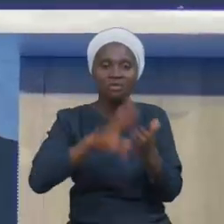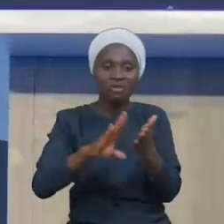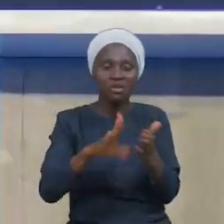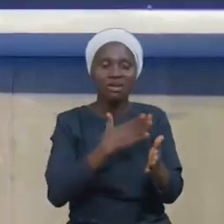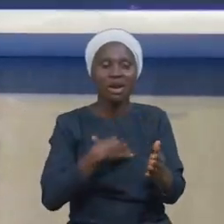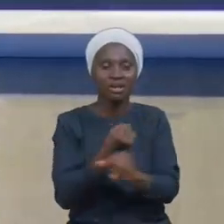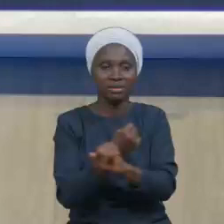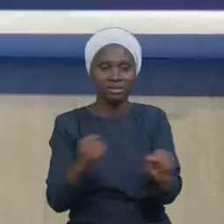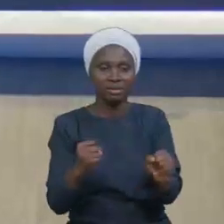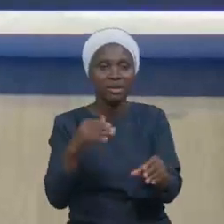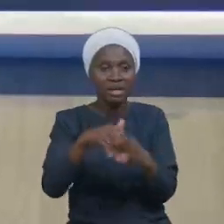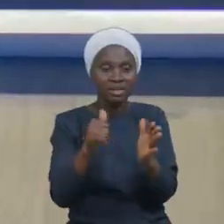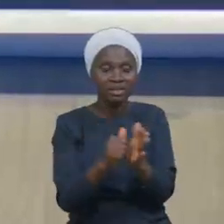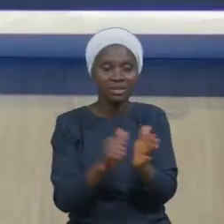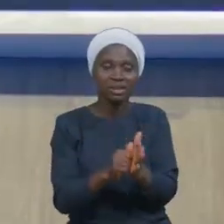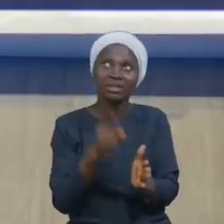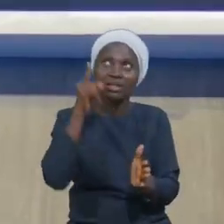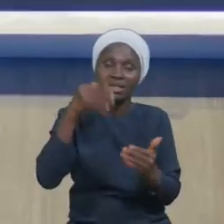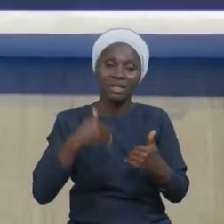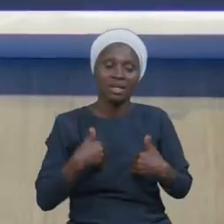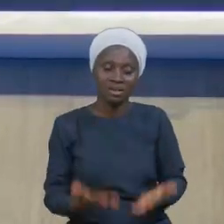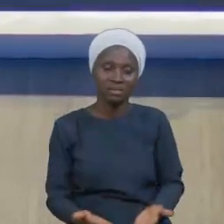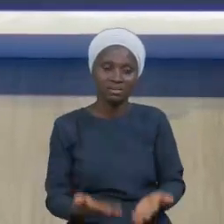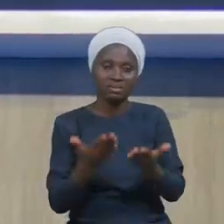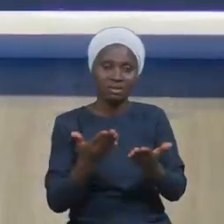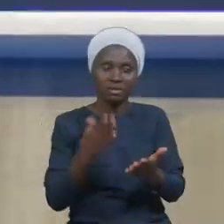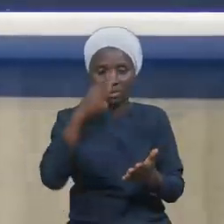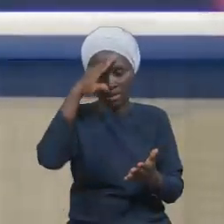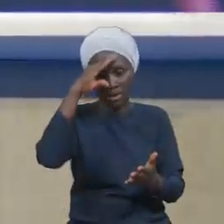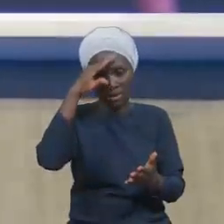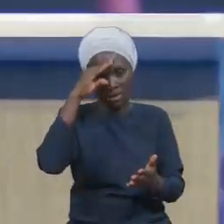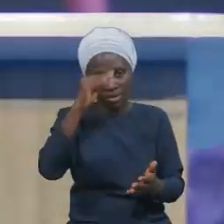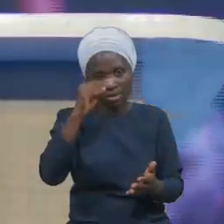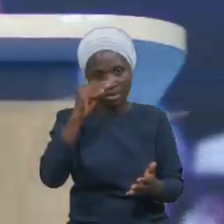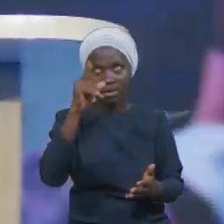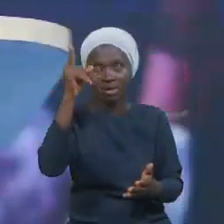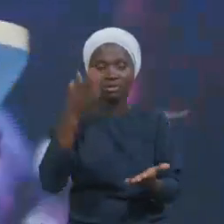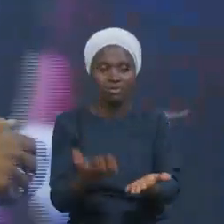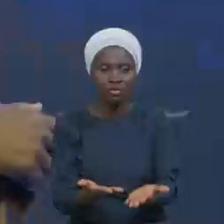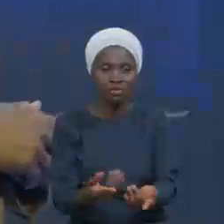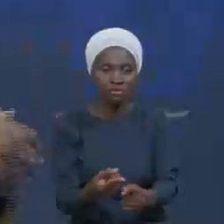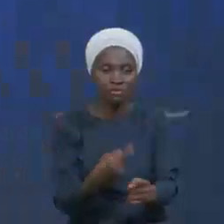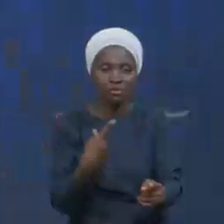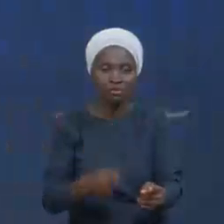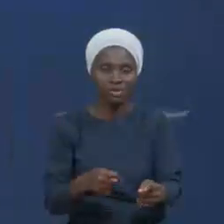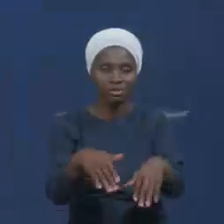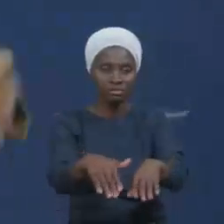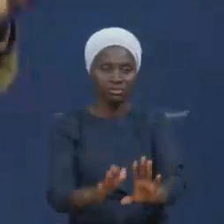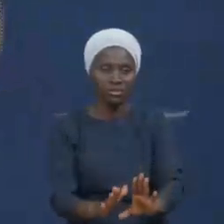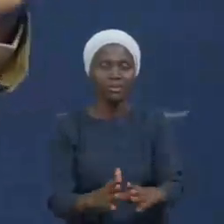saved, in that he has raised him from the dead. Praise the